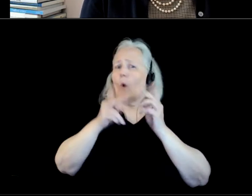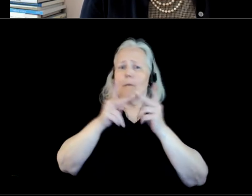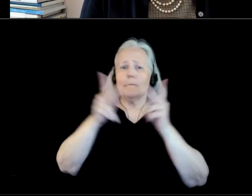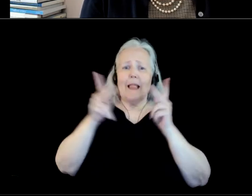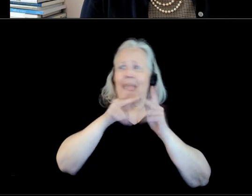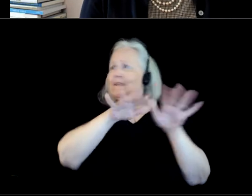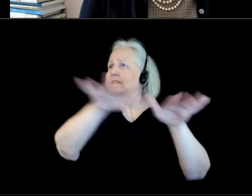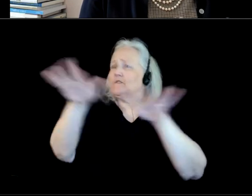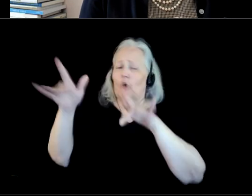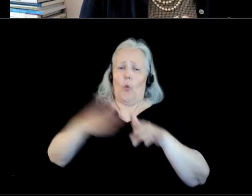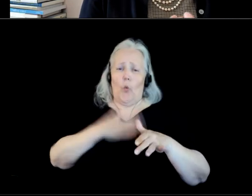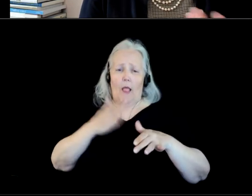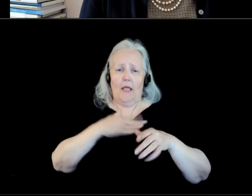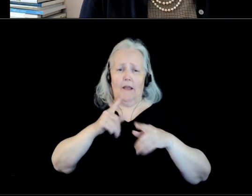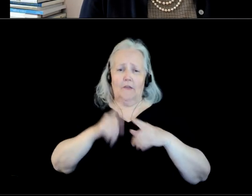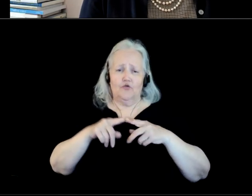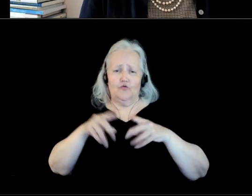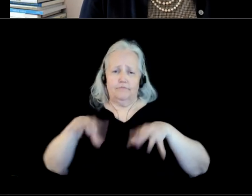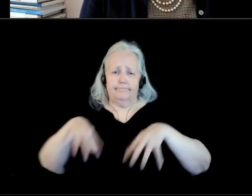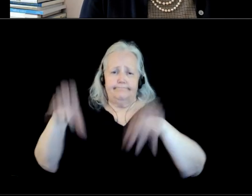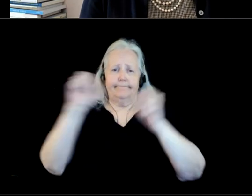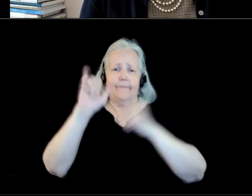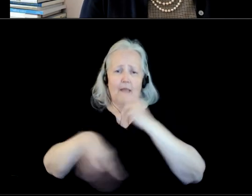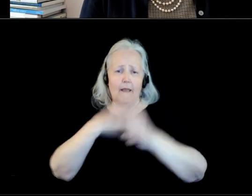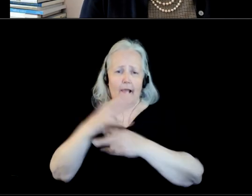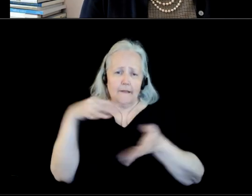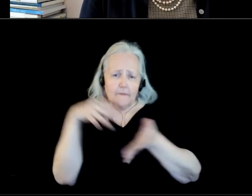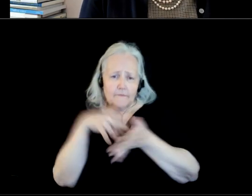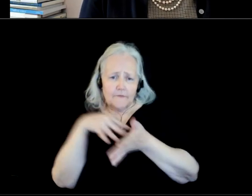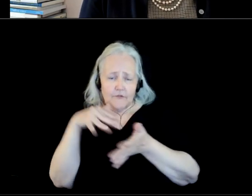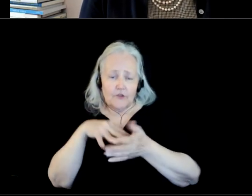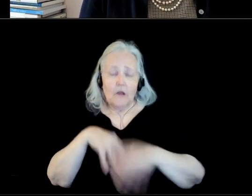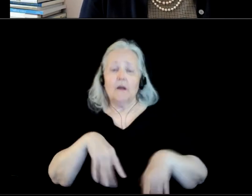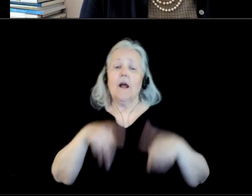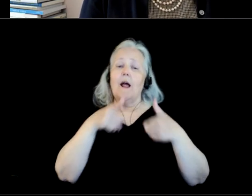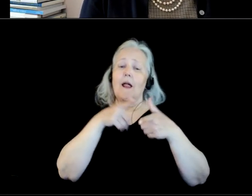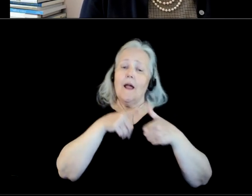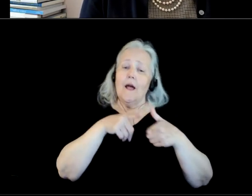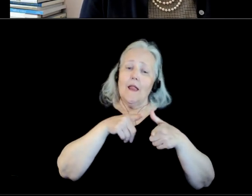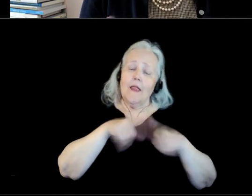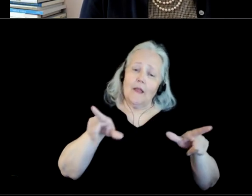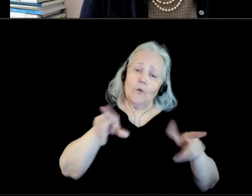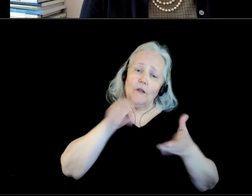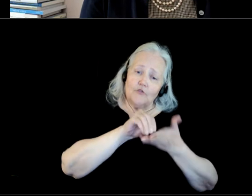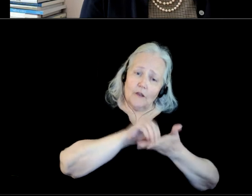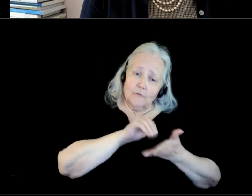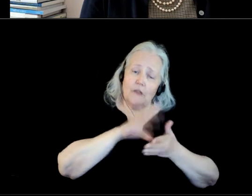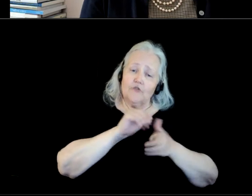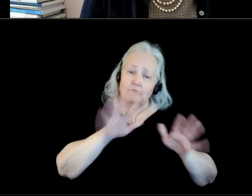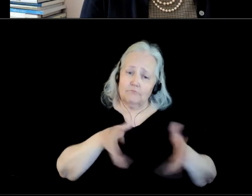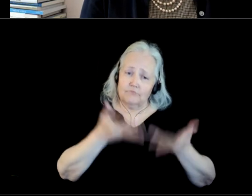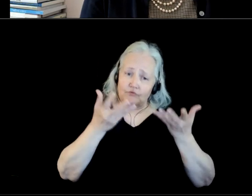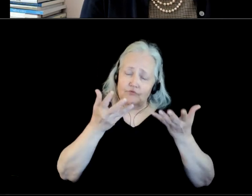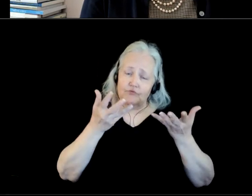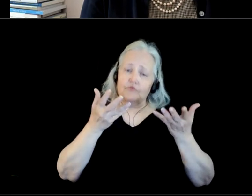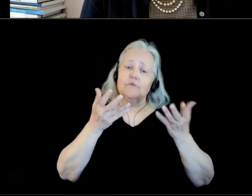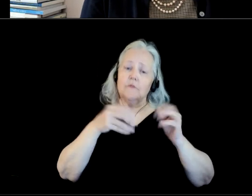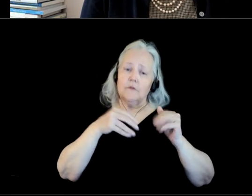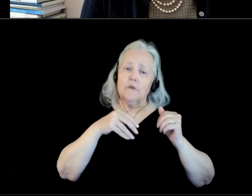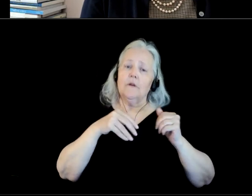of scholarship. And language documentation and conservation is certainly one of those article journals. Language description